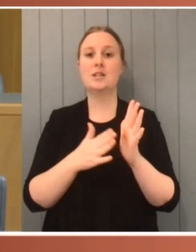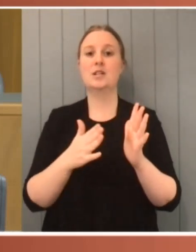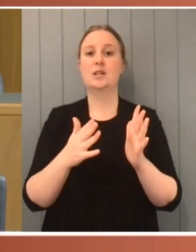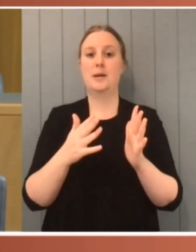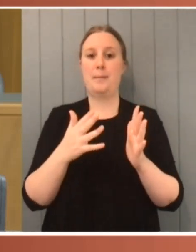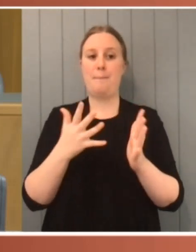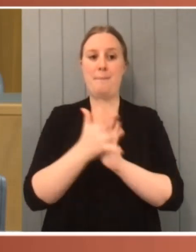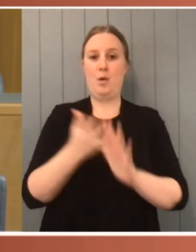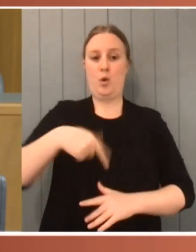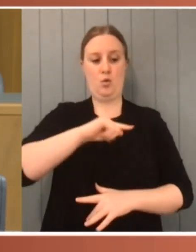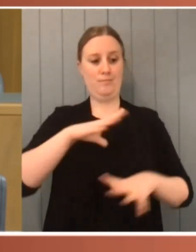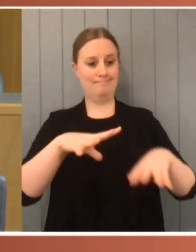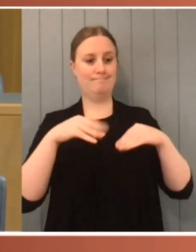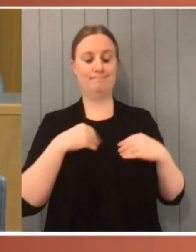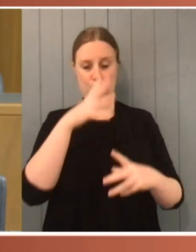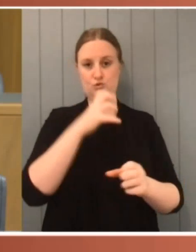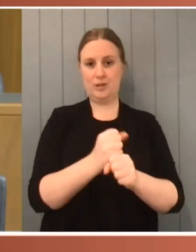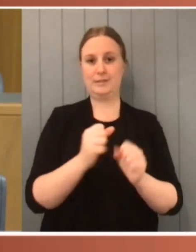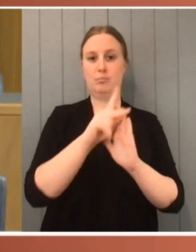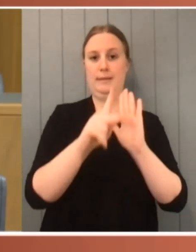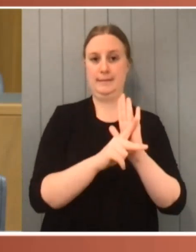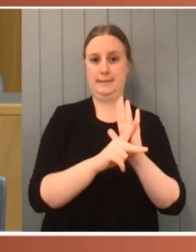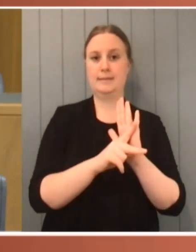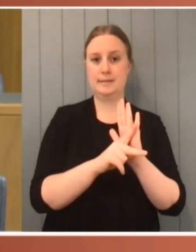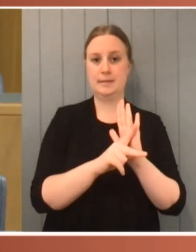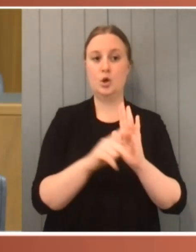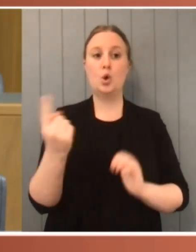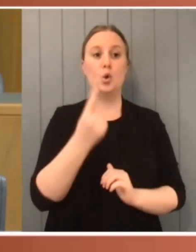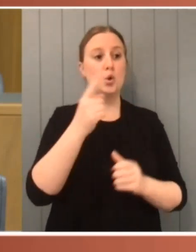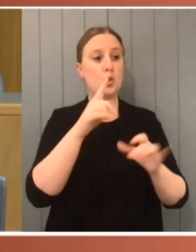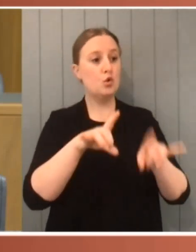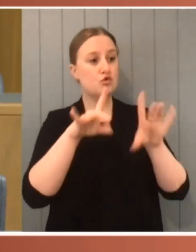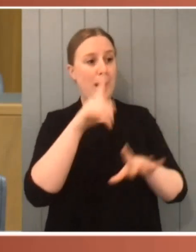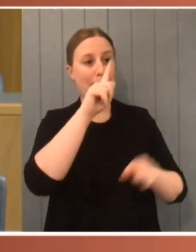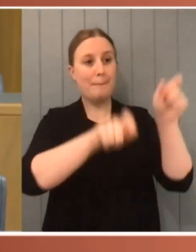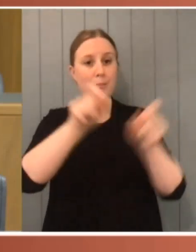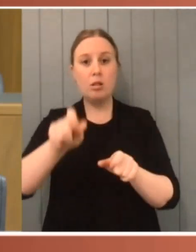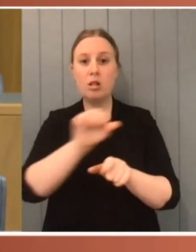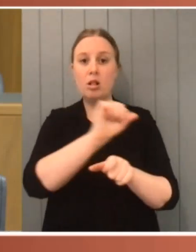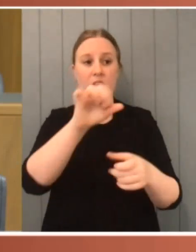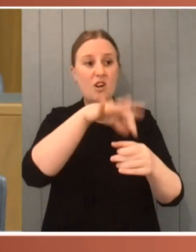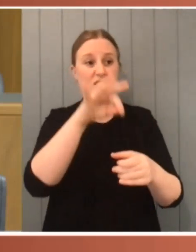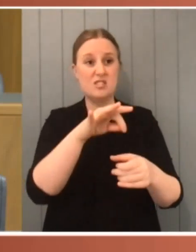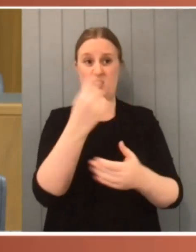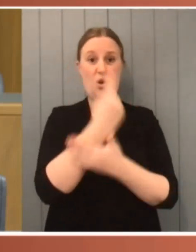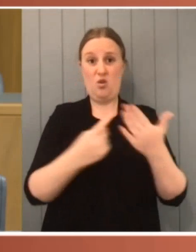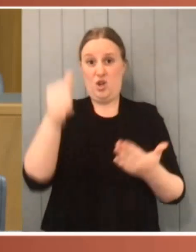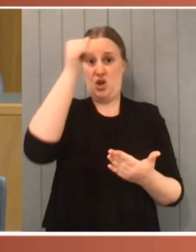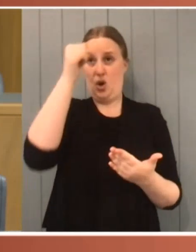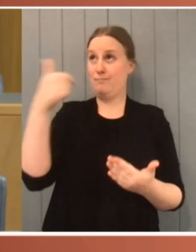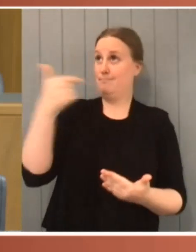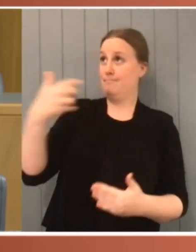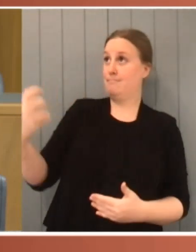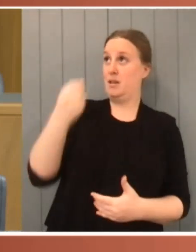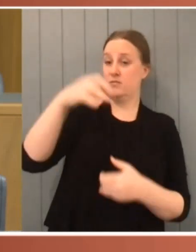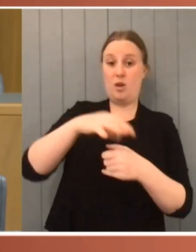Australian voters, in other words, know no other way. The lack of consensus in favour of voluntary voting